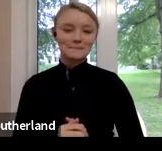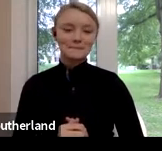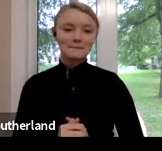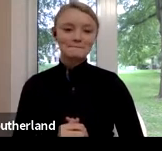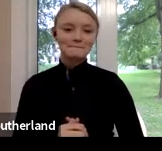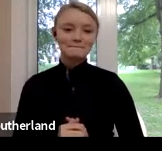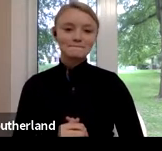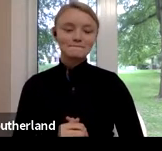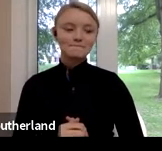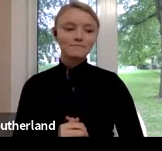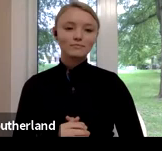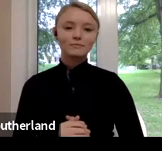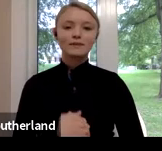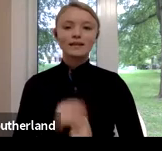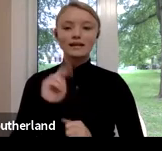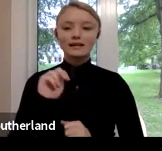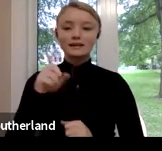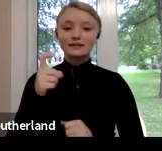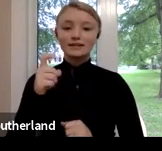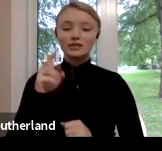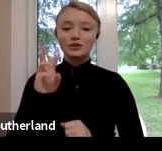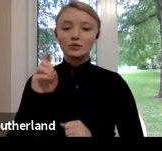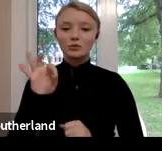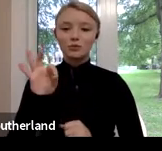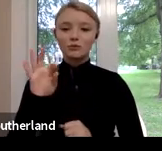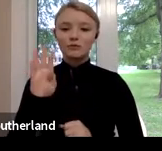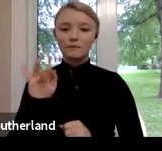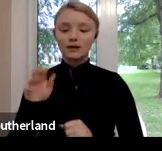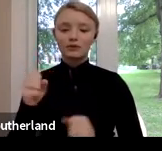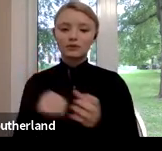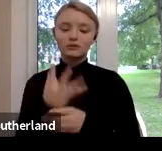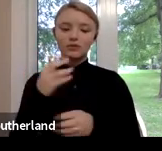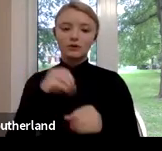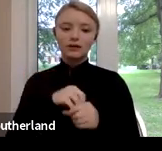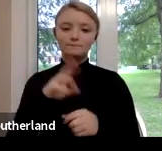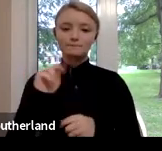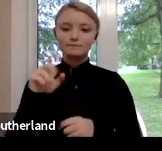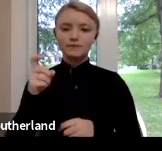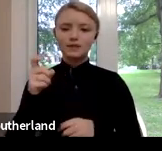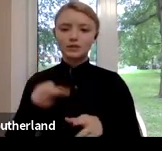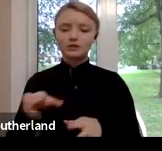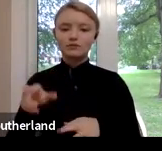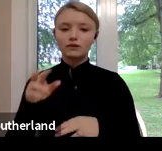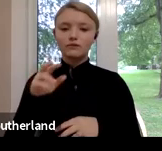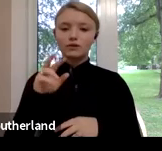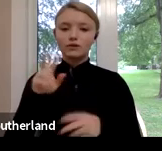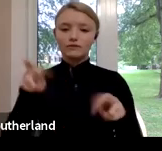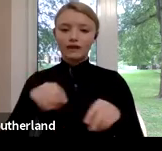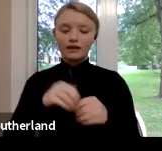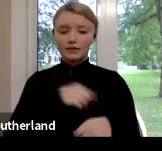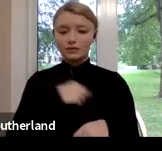Ningxia wolfberries grow in the Ningxia River Valley in China. On top of that,